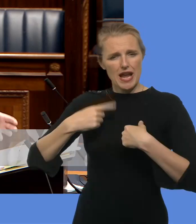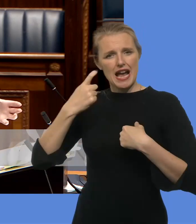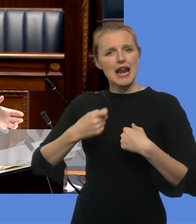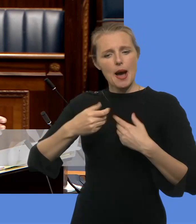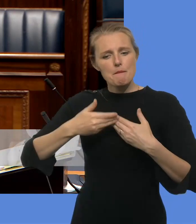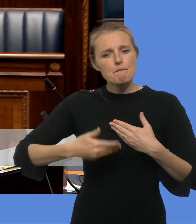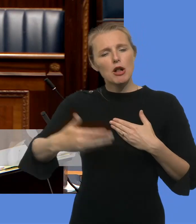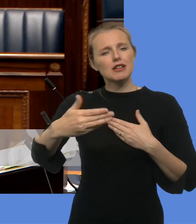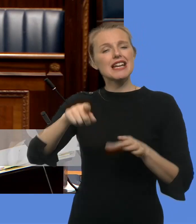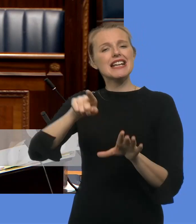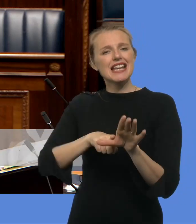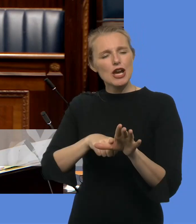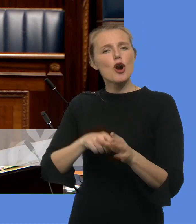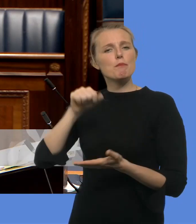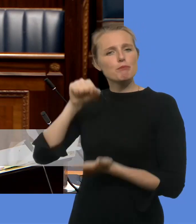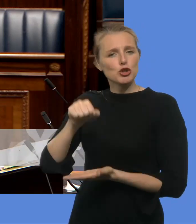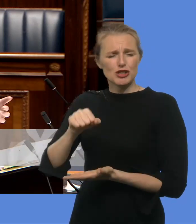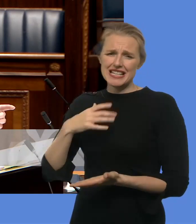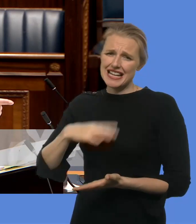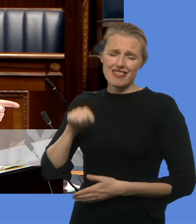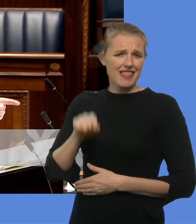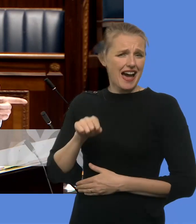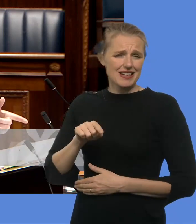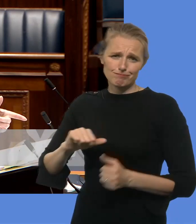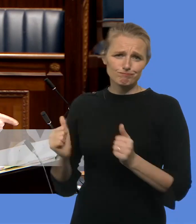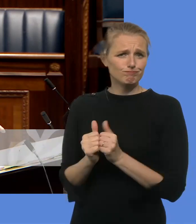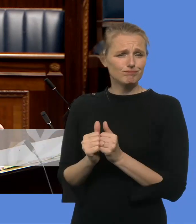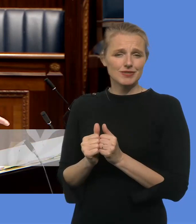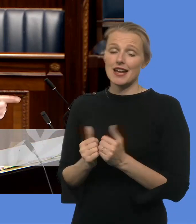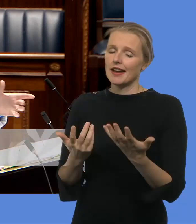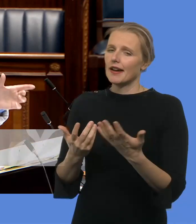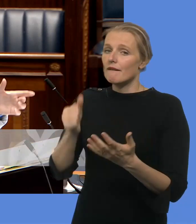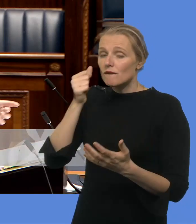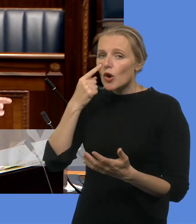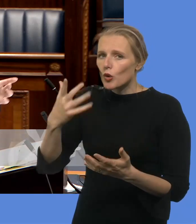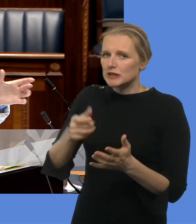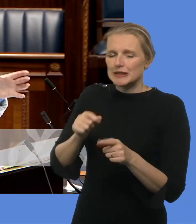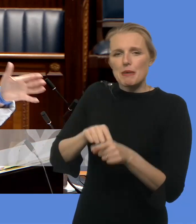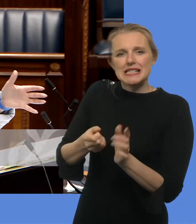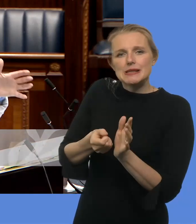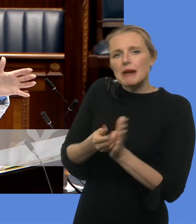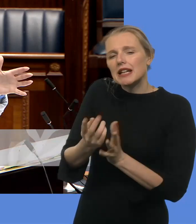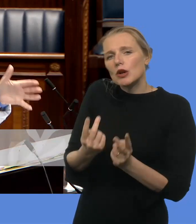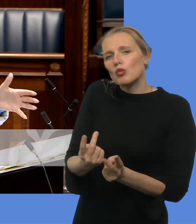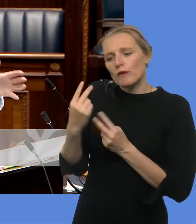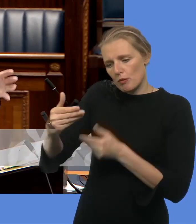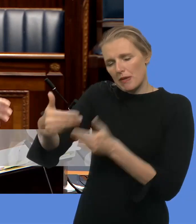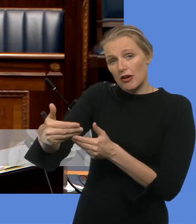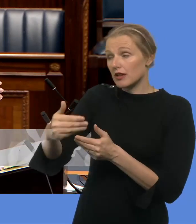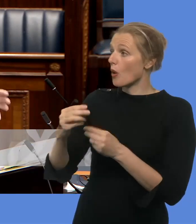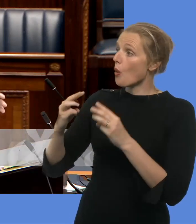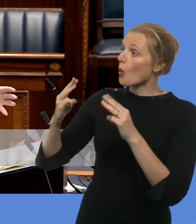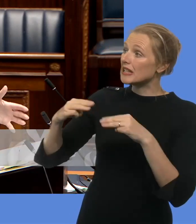budget. Obviously, that is dependent on the spending review period that the government in